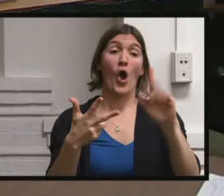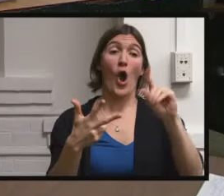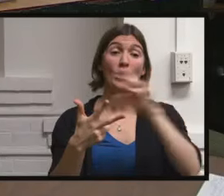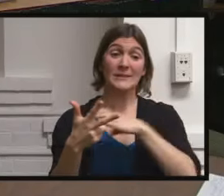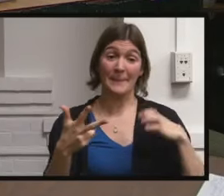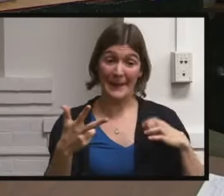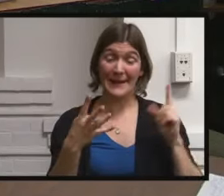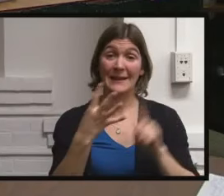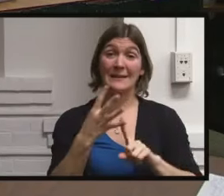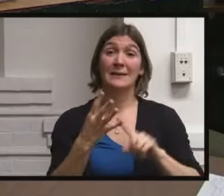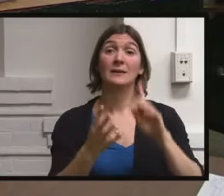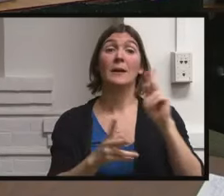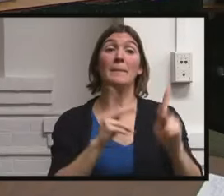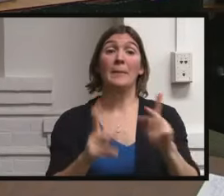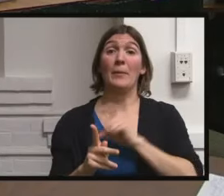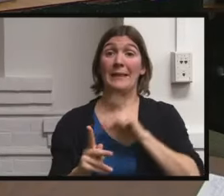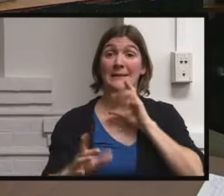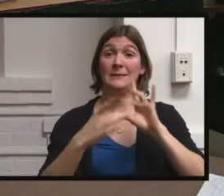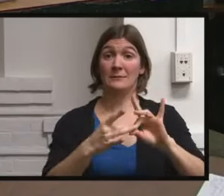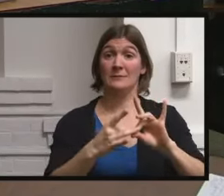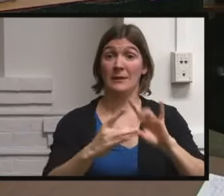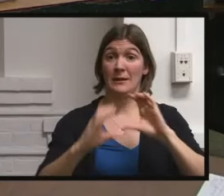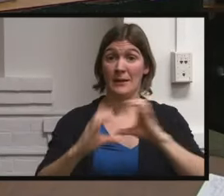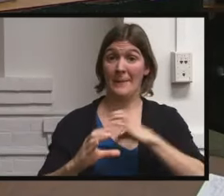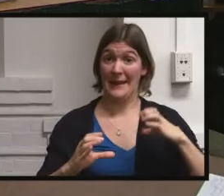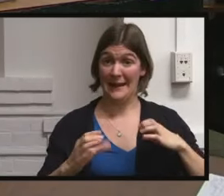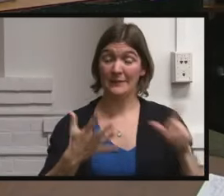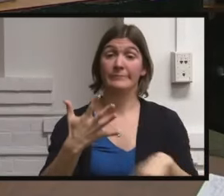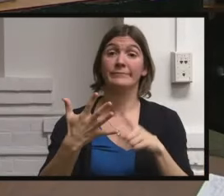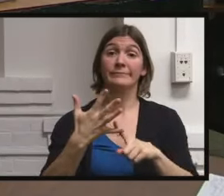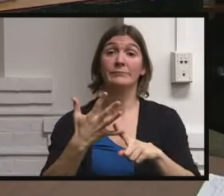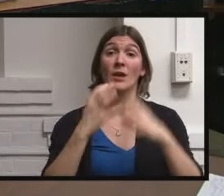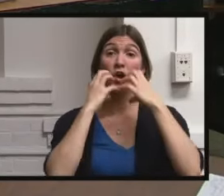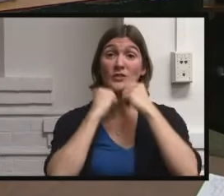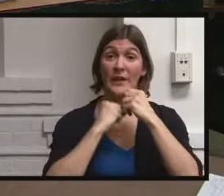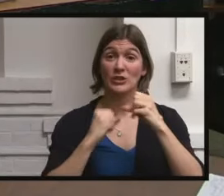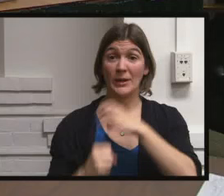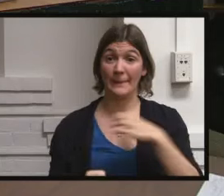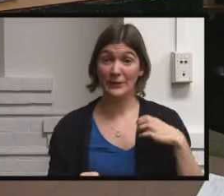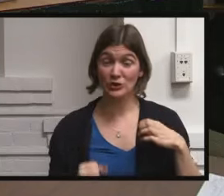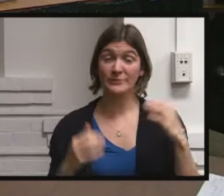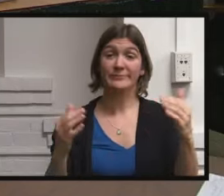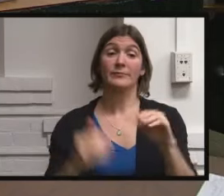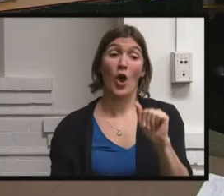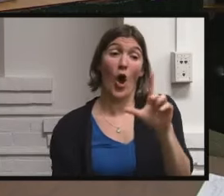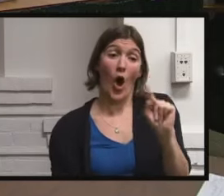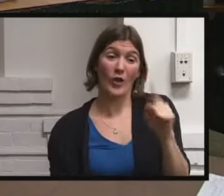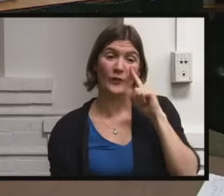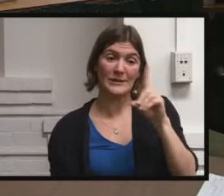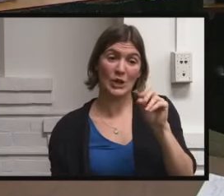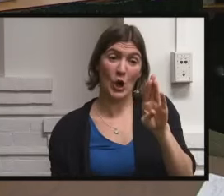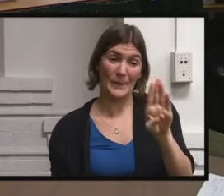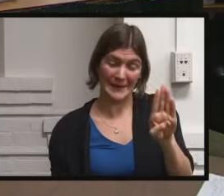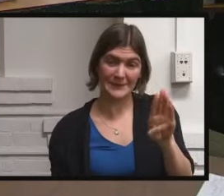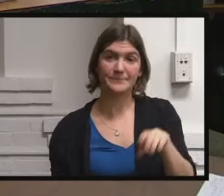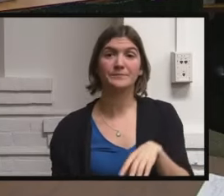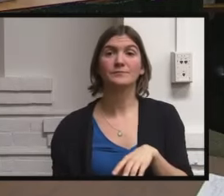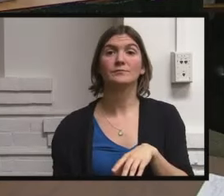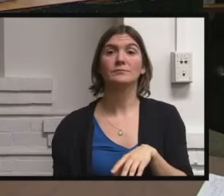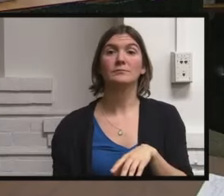Committee, Citizen Police Communications Committee, Conservation Commission, alternate on the Development Review